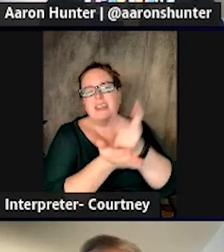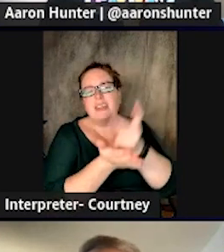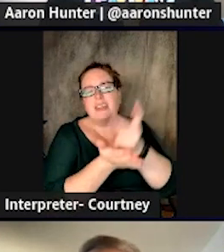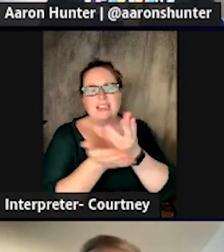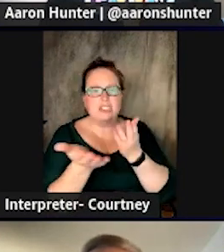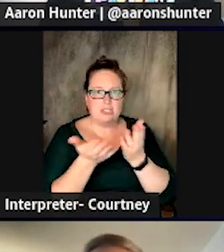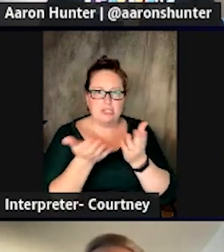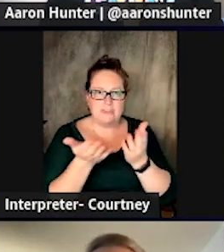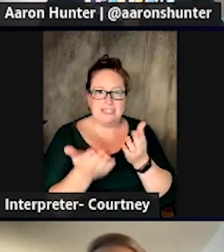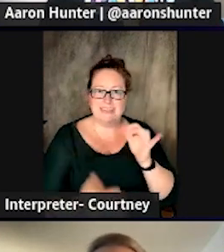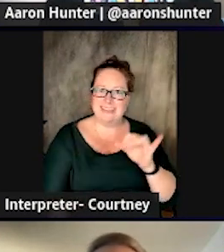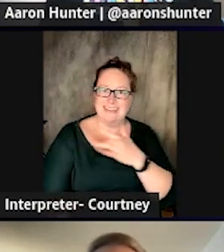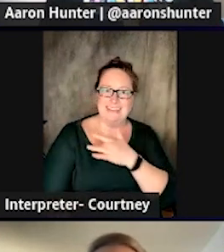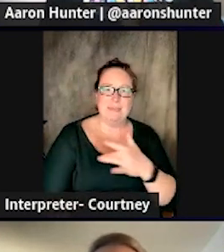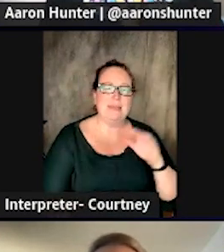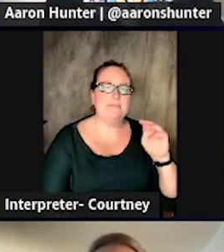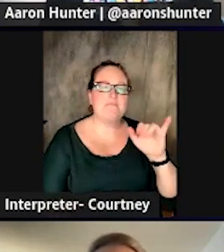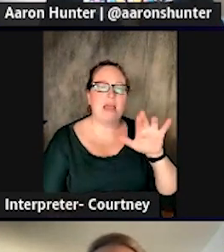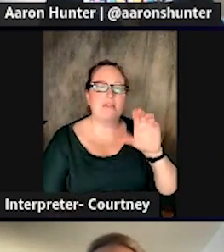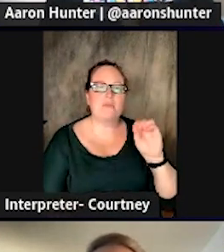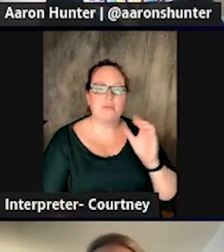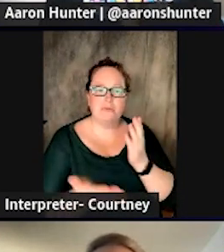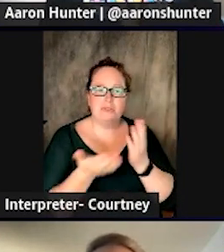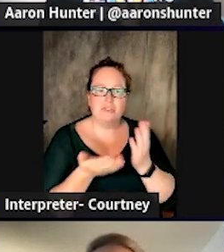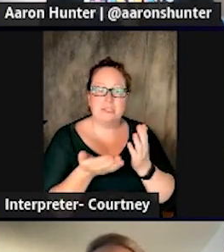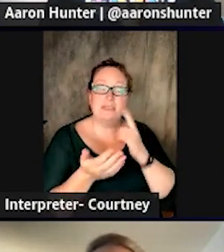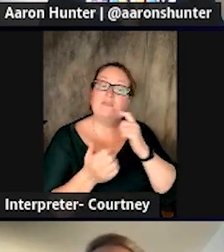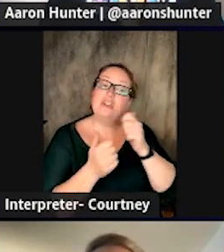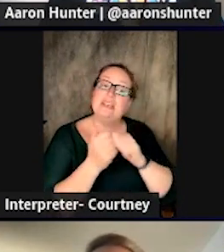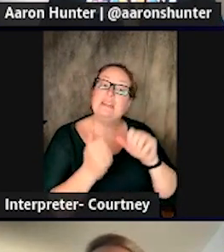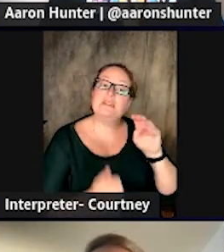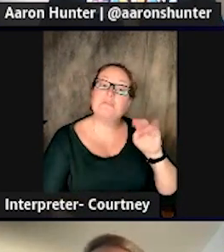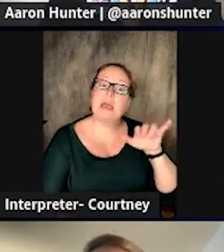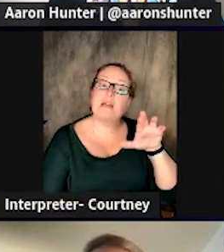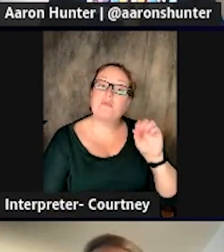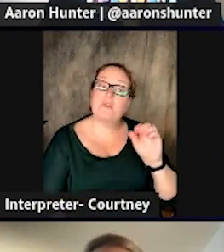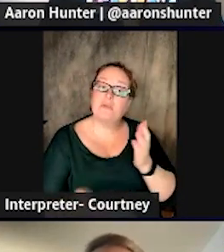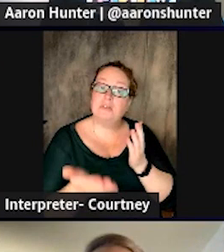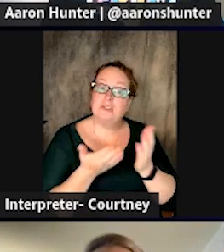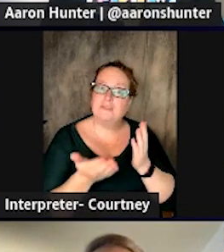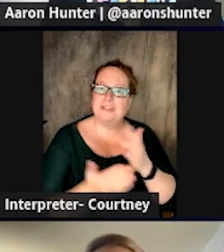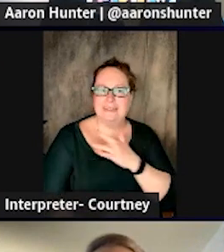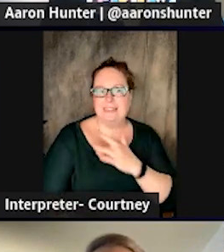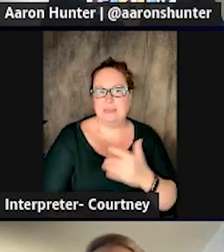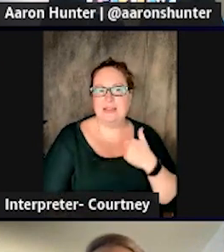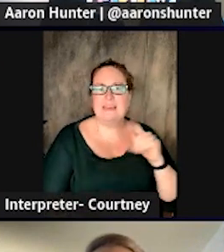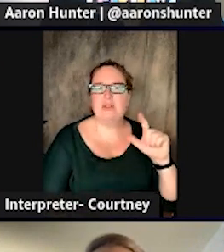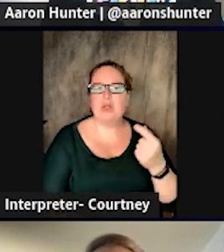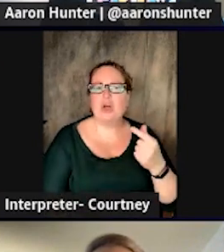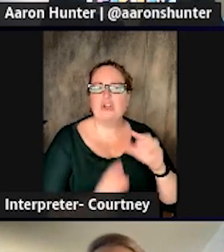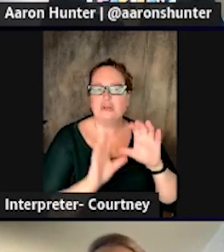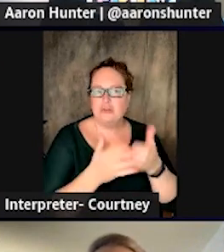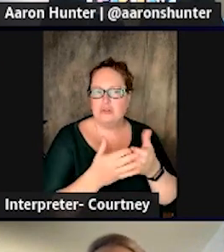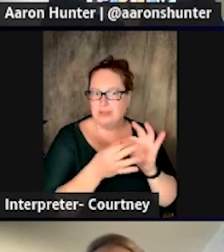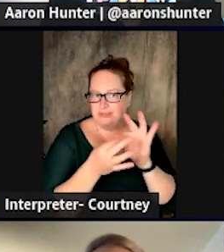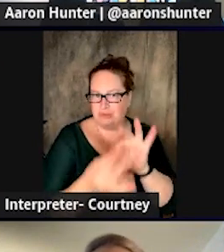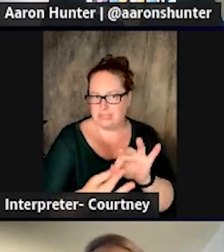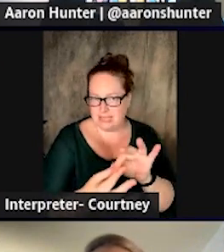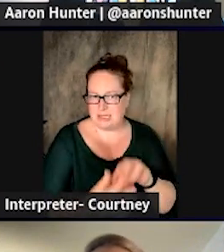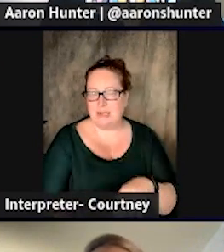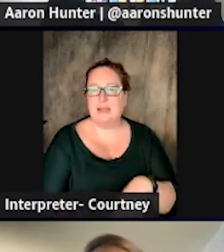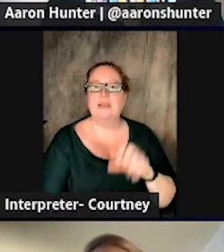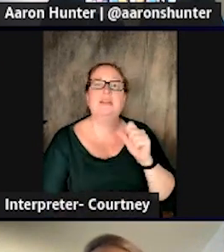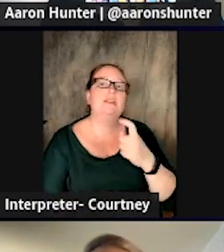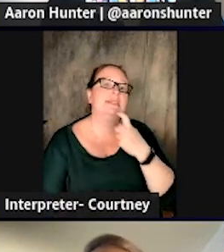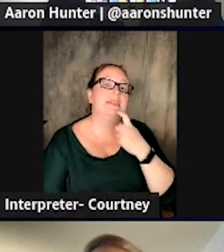these are typically microservices. And with each one of those microservices, they would typically have a log group associated with them. So let's say I'm